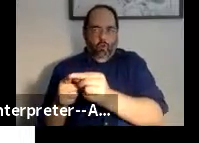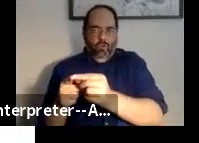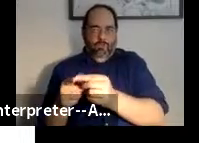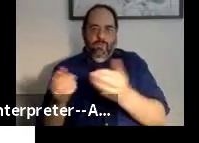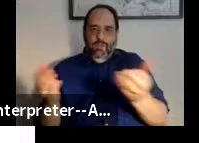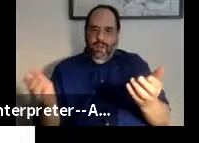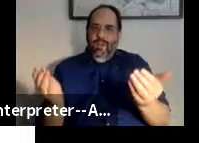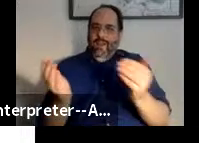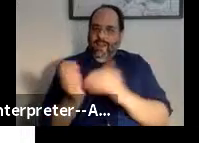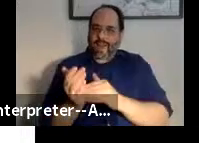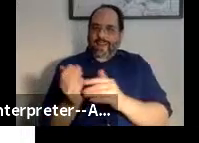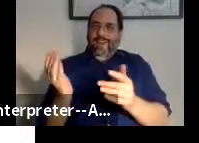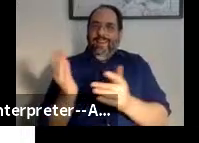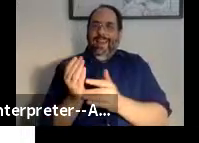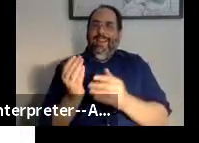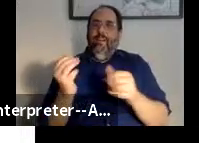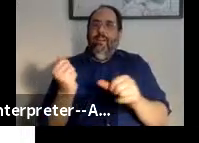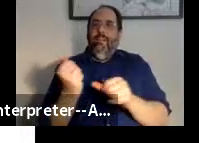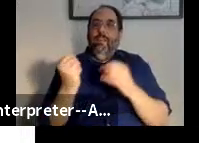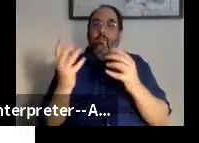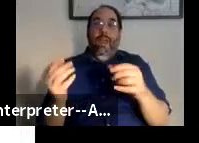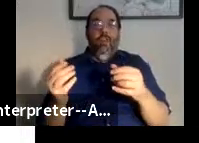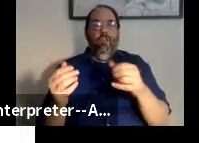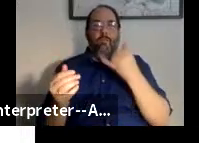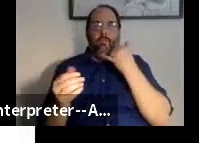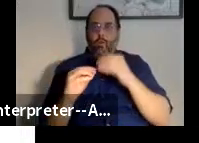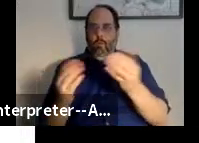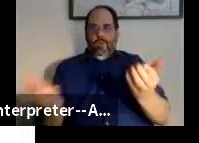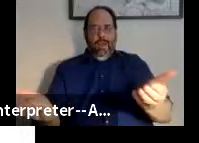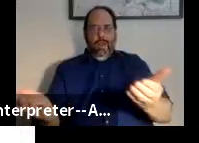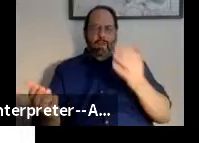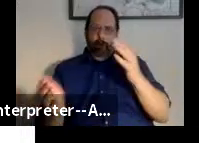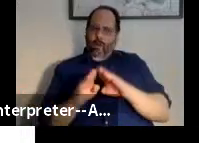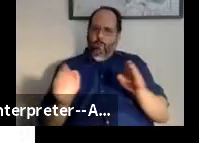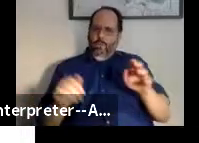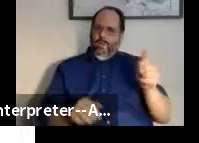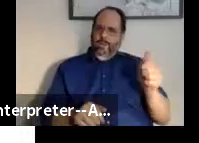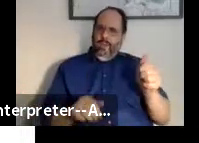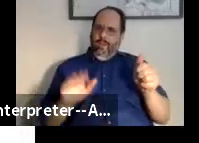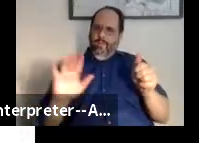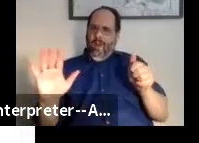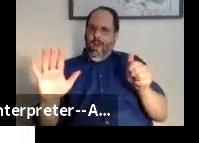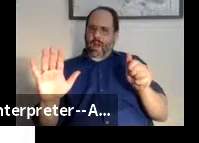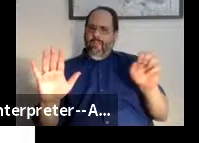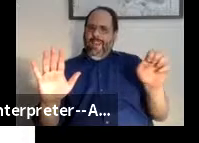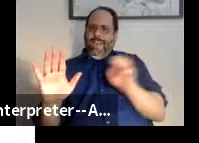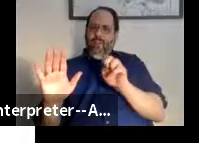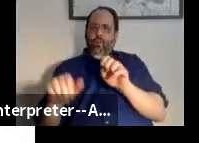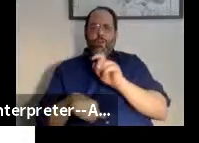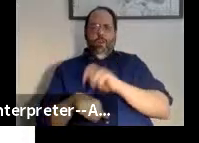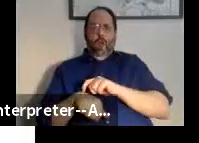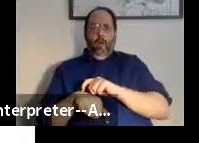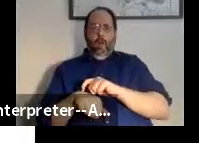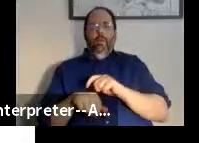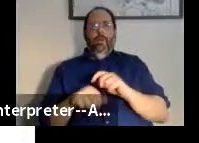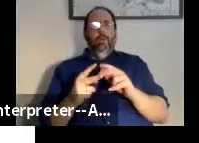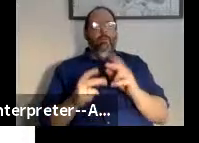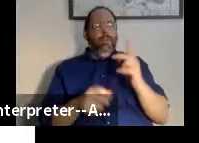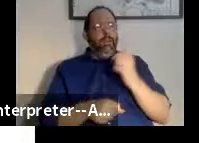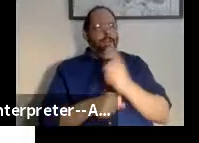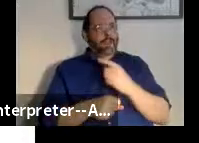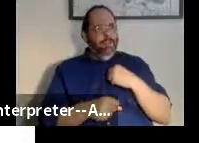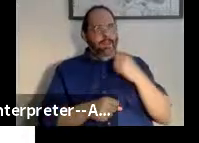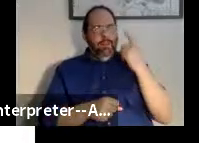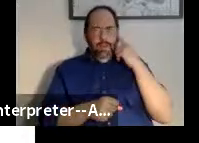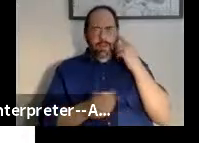technical assistance information line. I believe it's open from 10 to 5 Eastern Standard Time. There are a couple of days, I believe, where